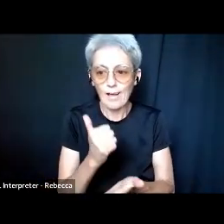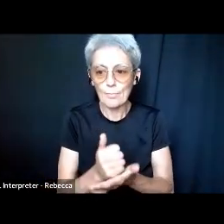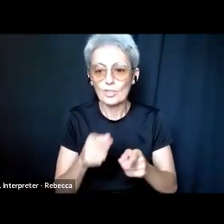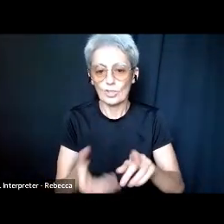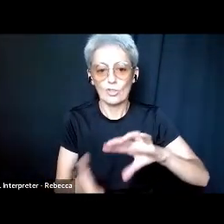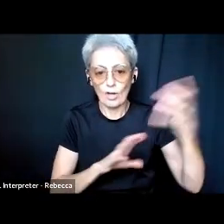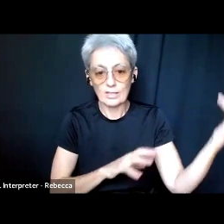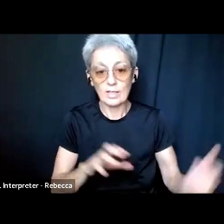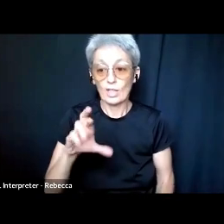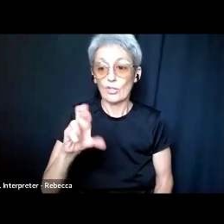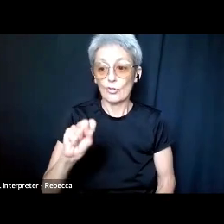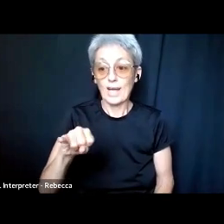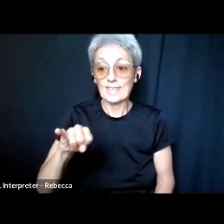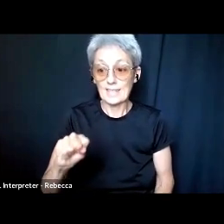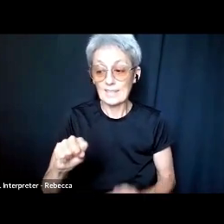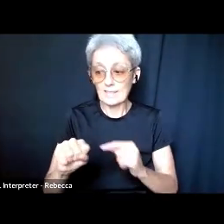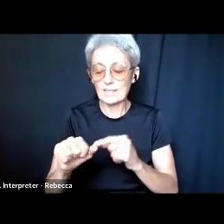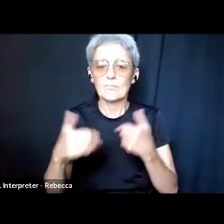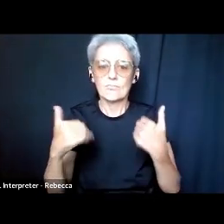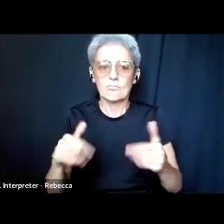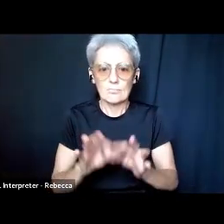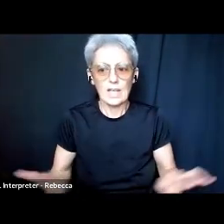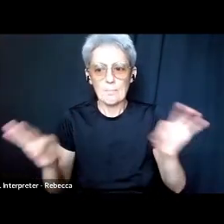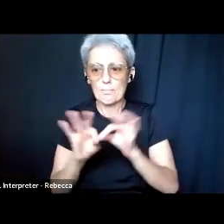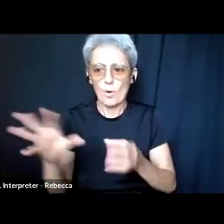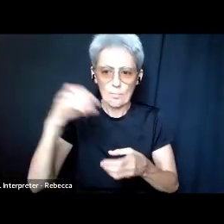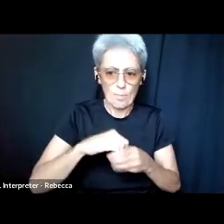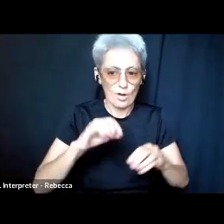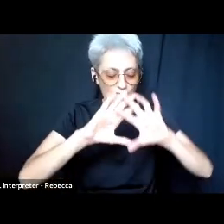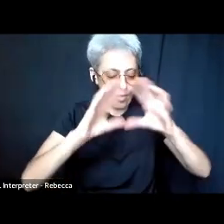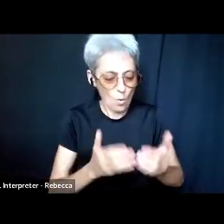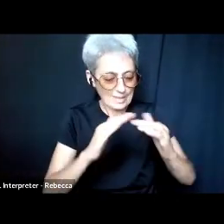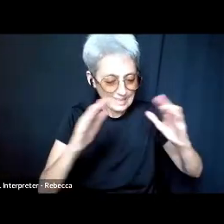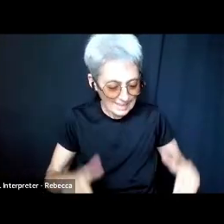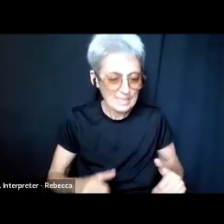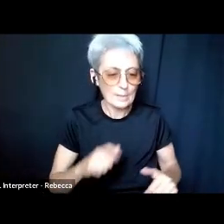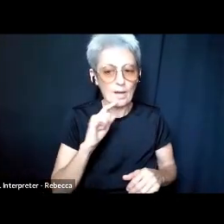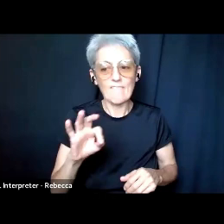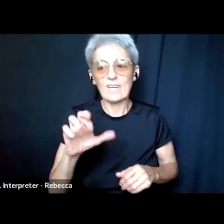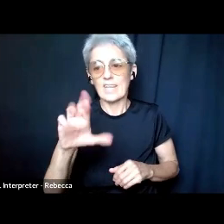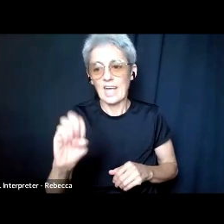very important part of the system of care for children in our state.